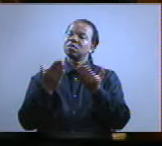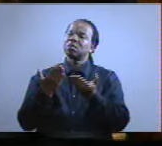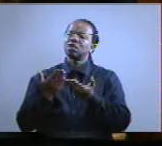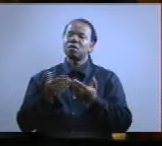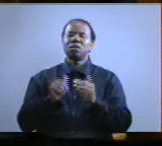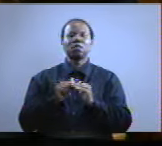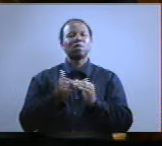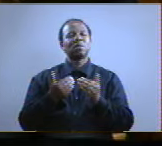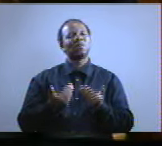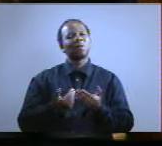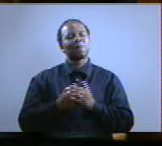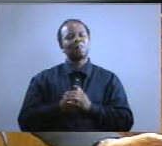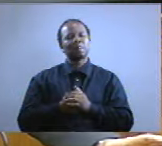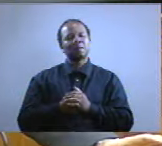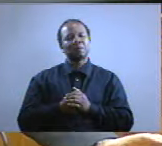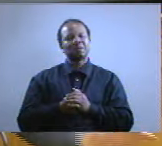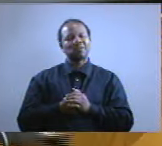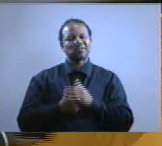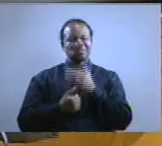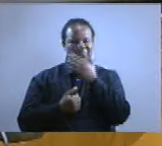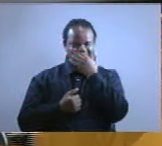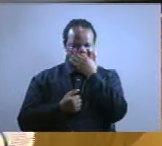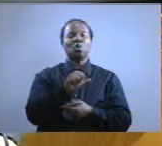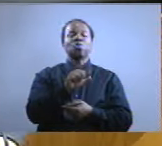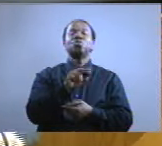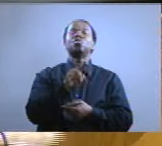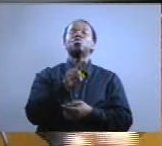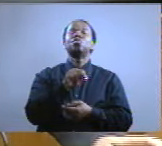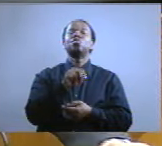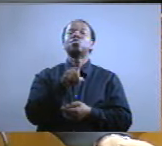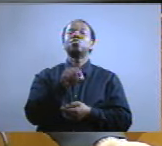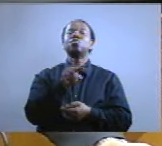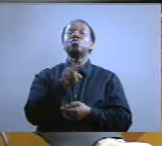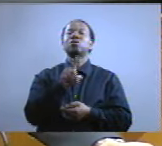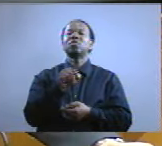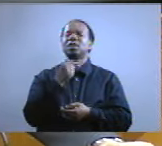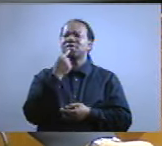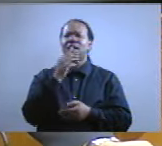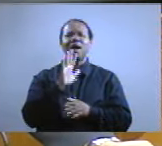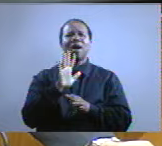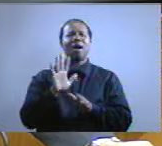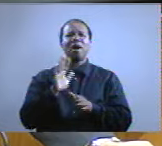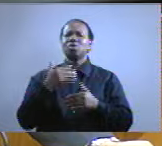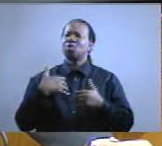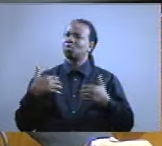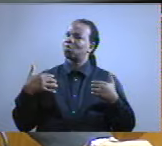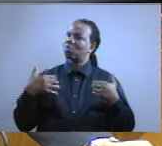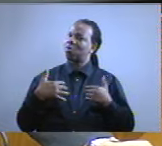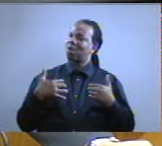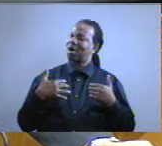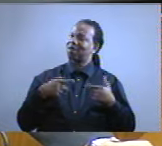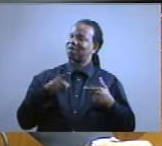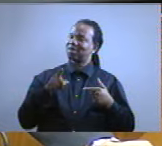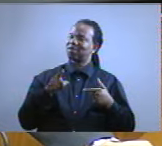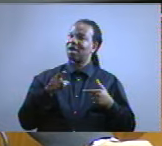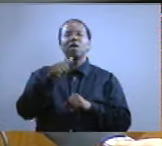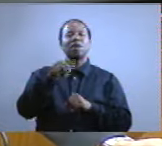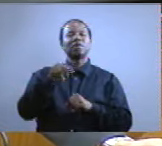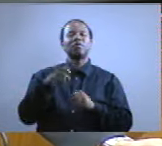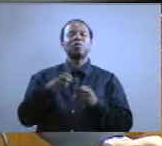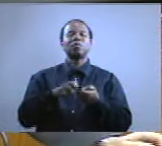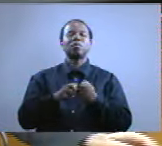It seems that this is quite an ordinary bill, that I should relax and do not worry about Afrikaans being threatened in any way.